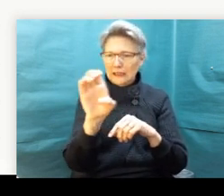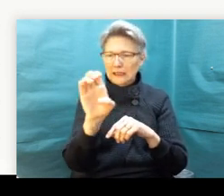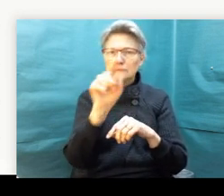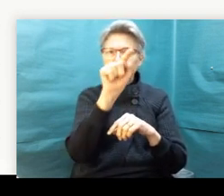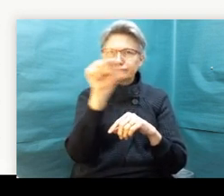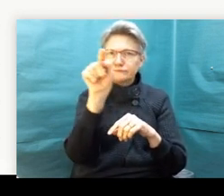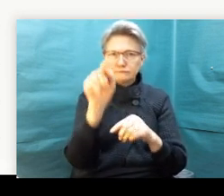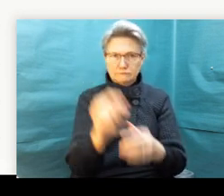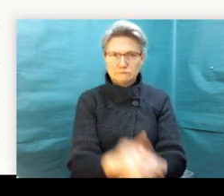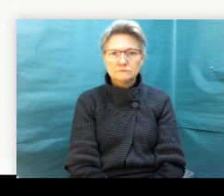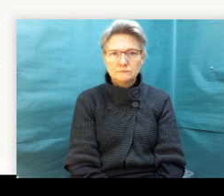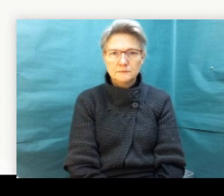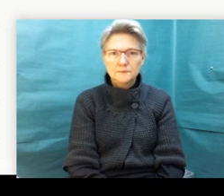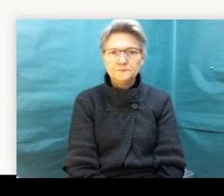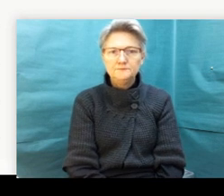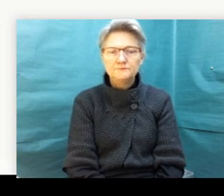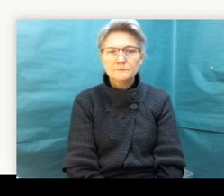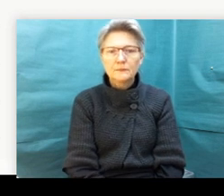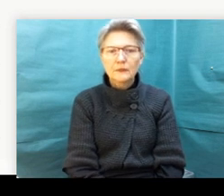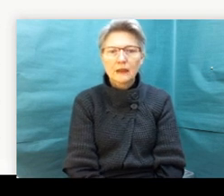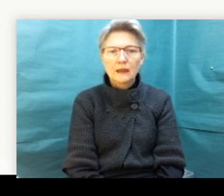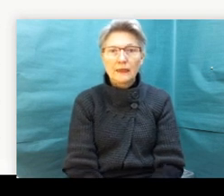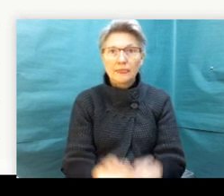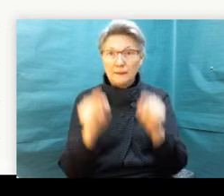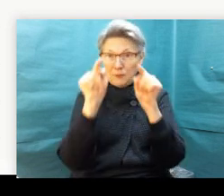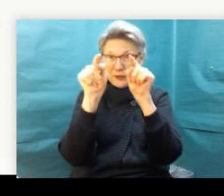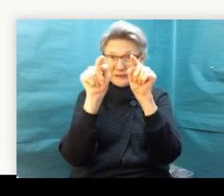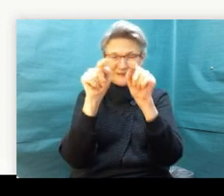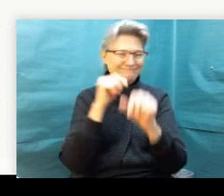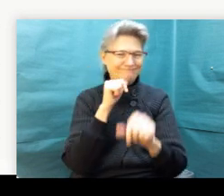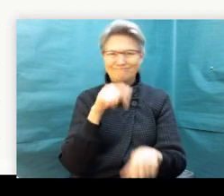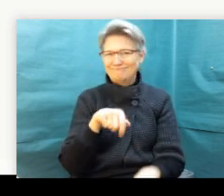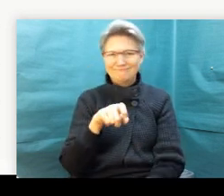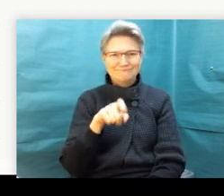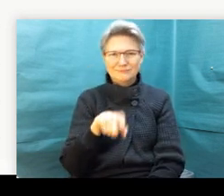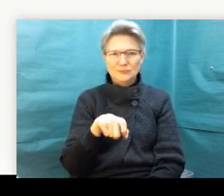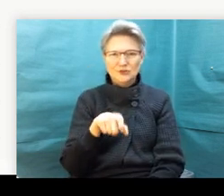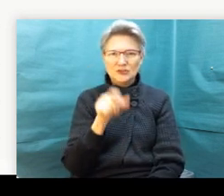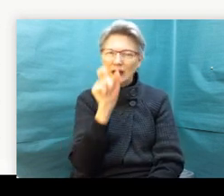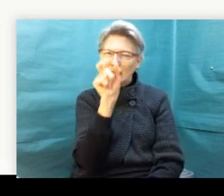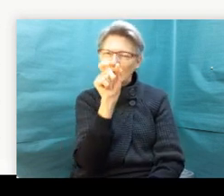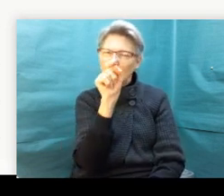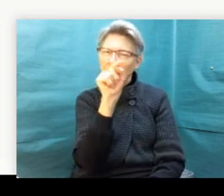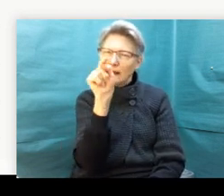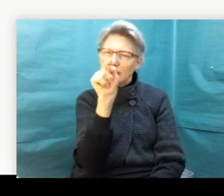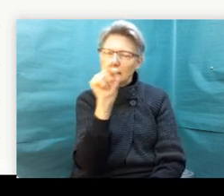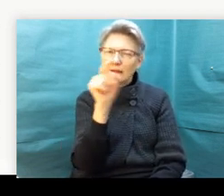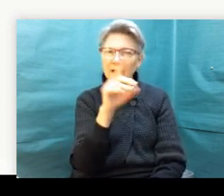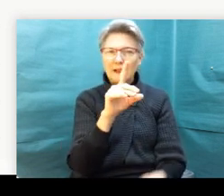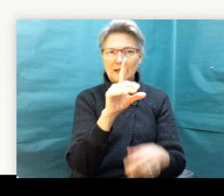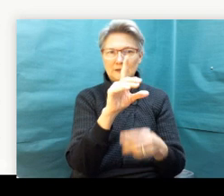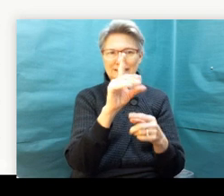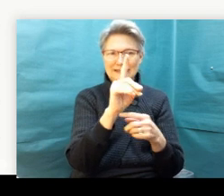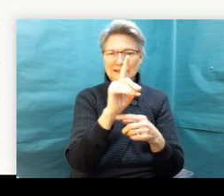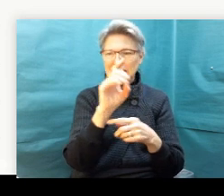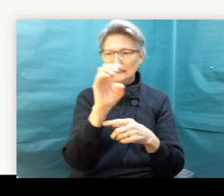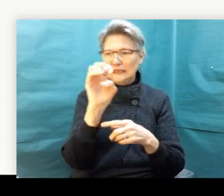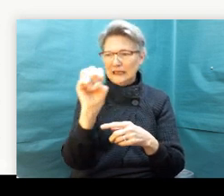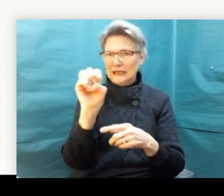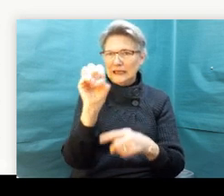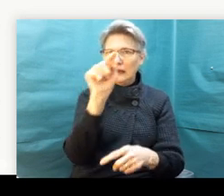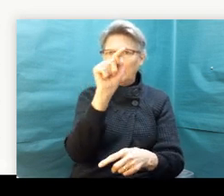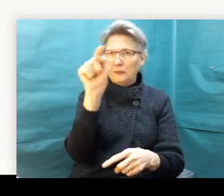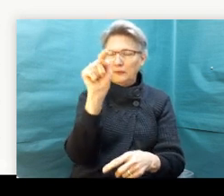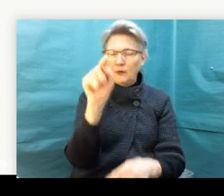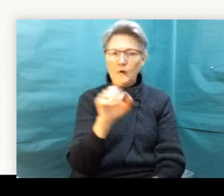at an arrow. You don't need those points. You just have the small line on top and then the letters. And again, we can do it DE